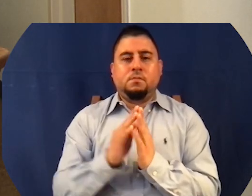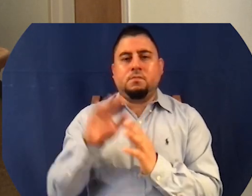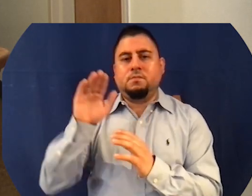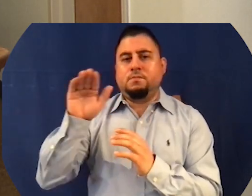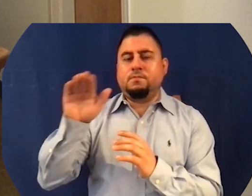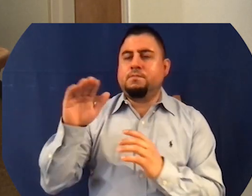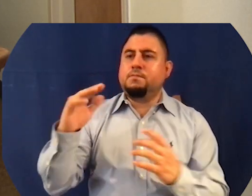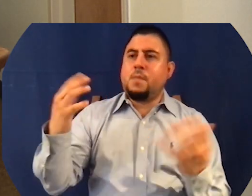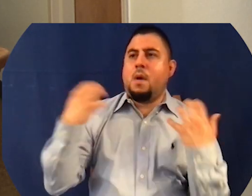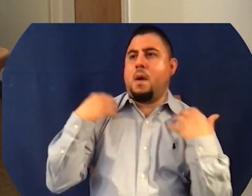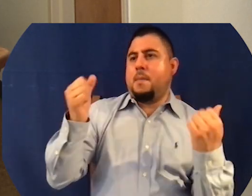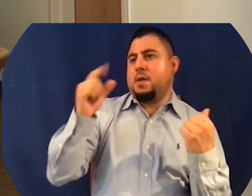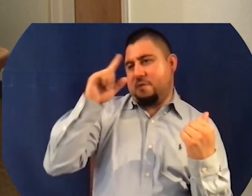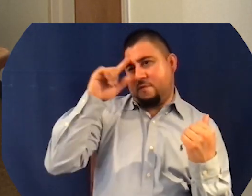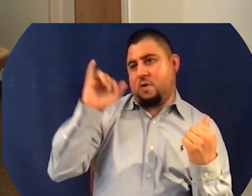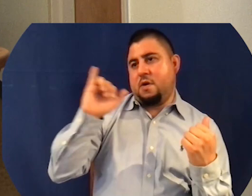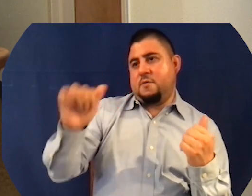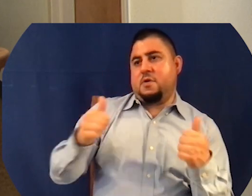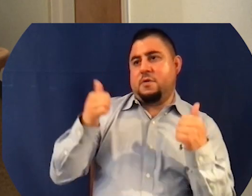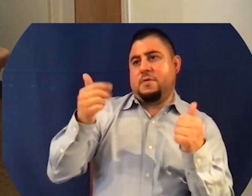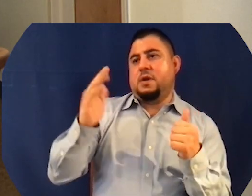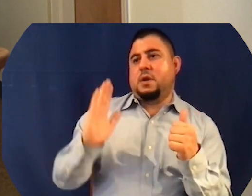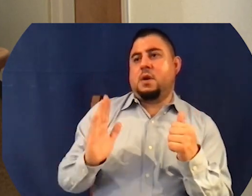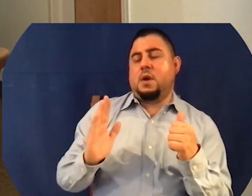Almighty, ever-living God,